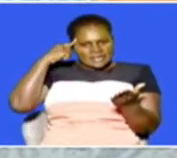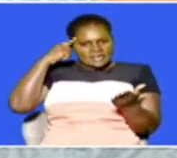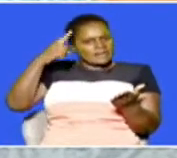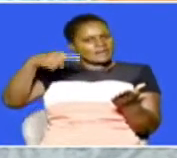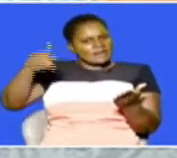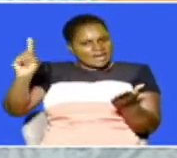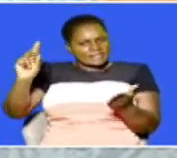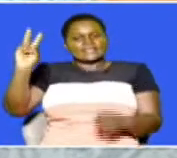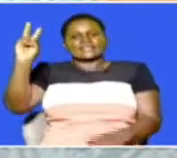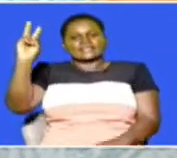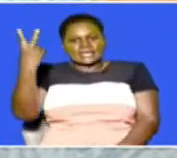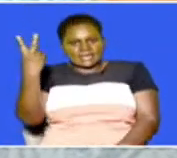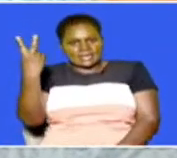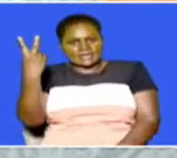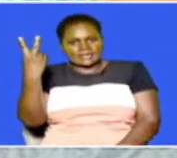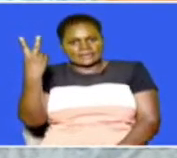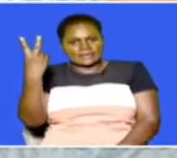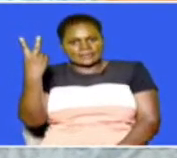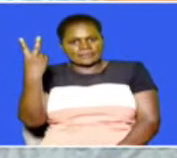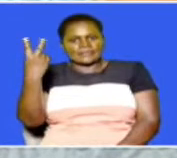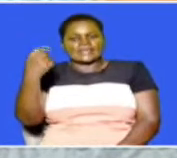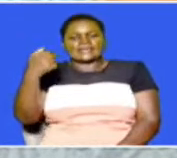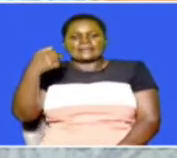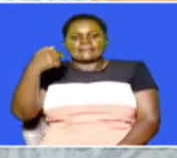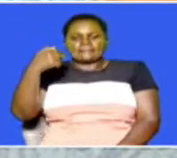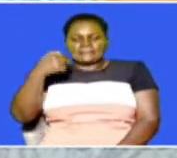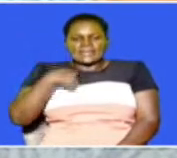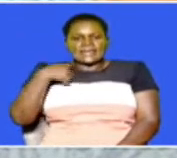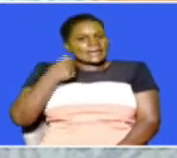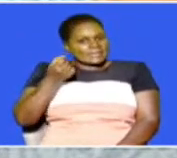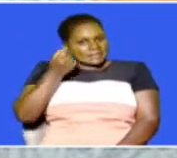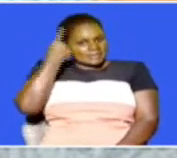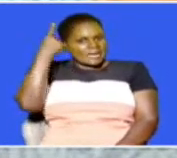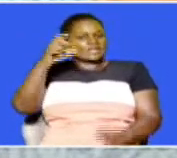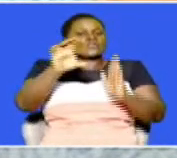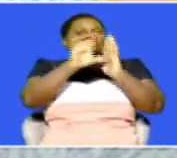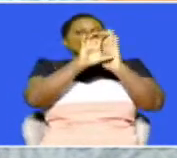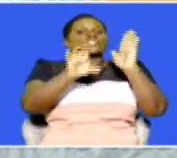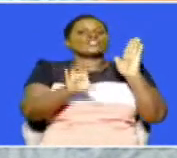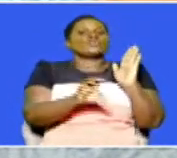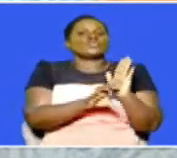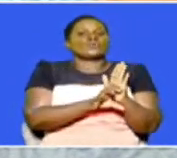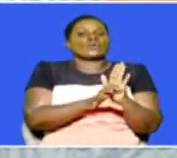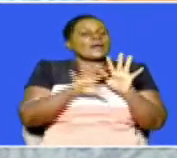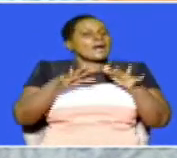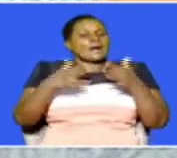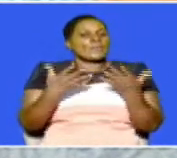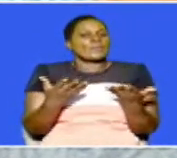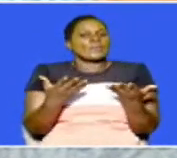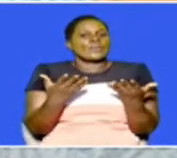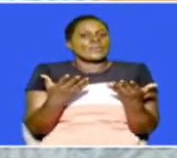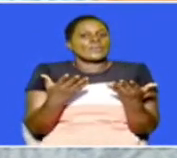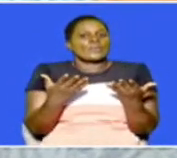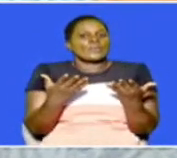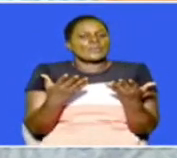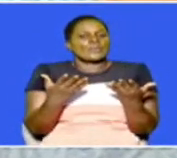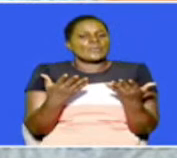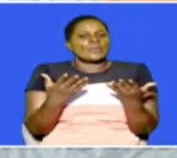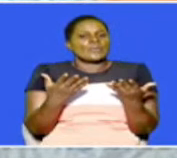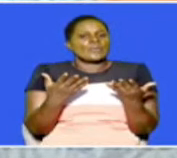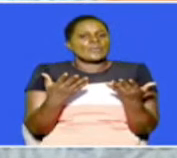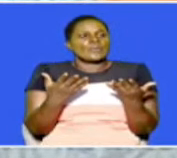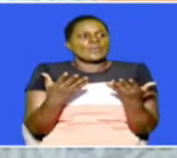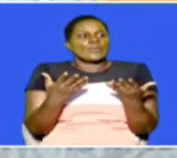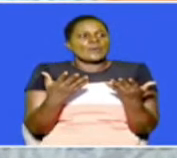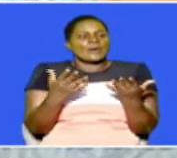And secondly, therefore, my comprehension of the Constitution was largely